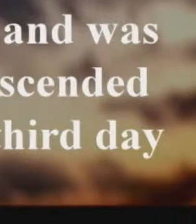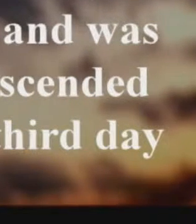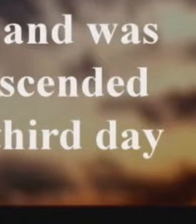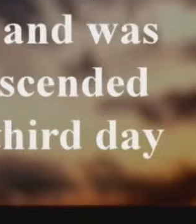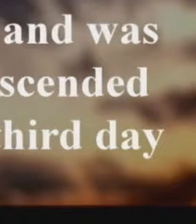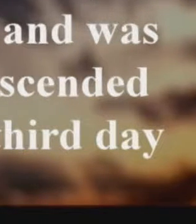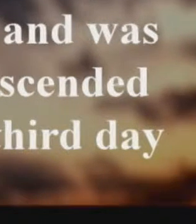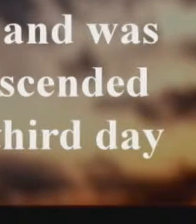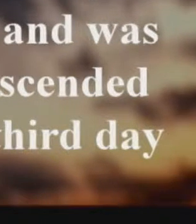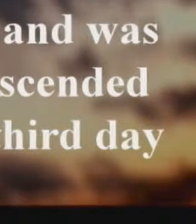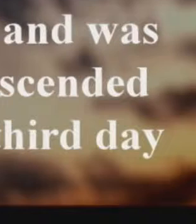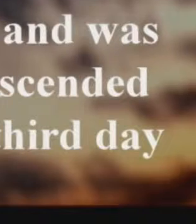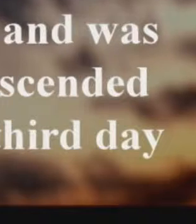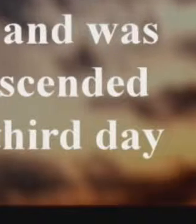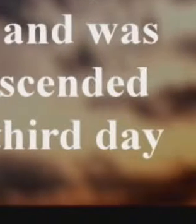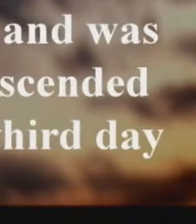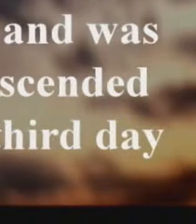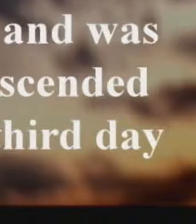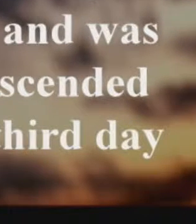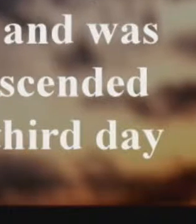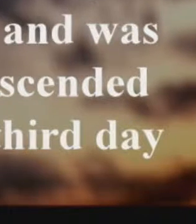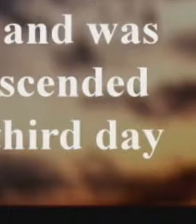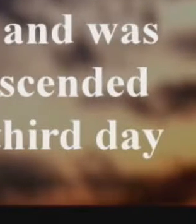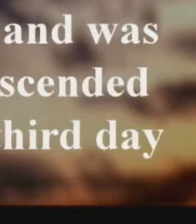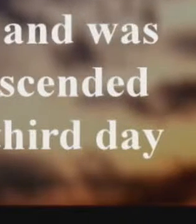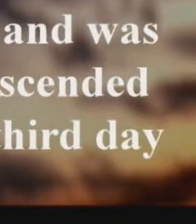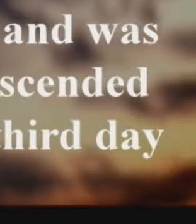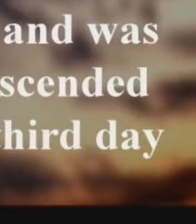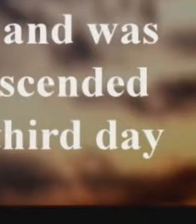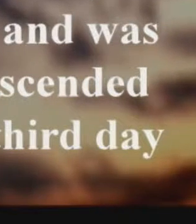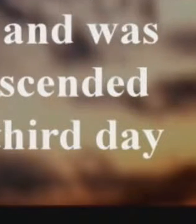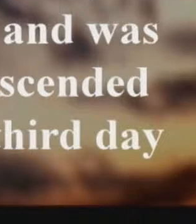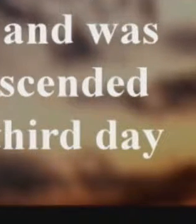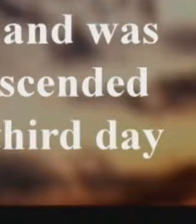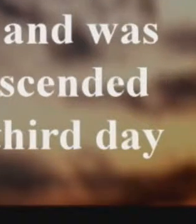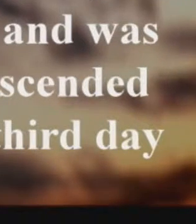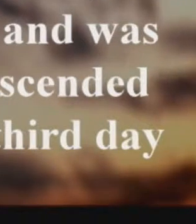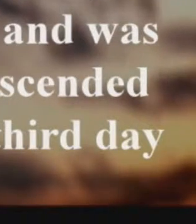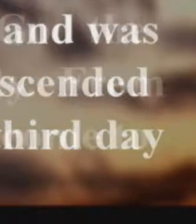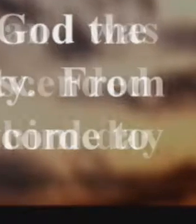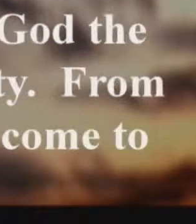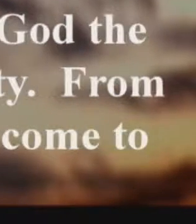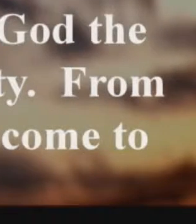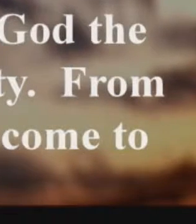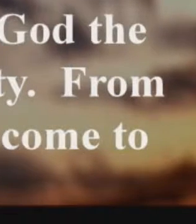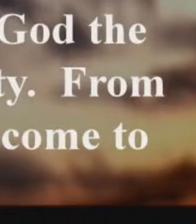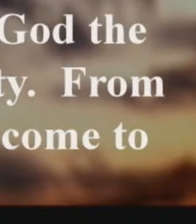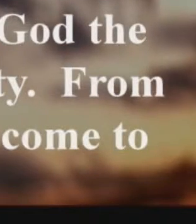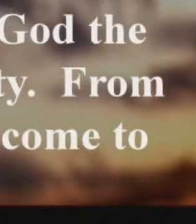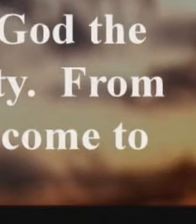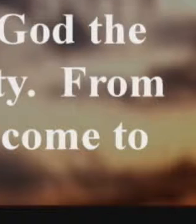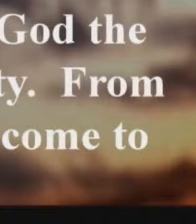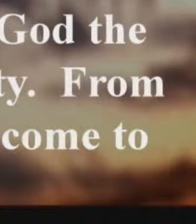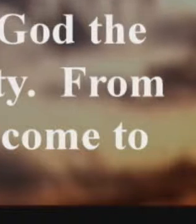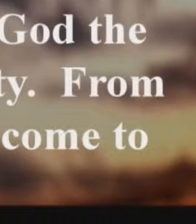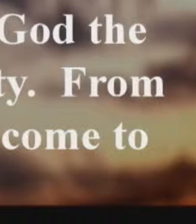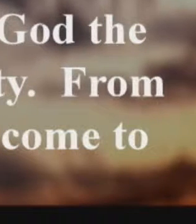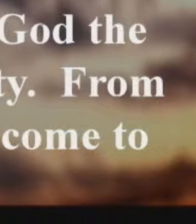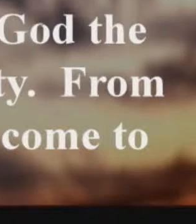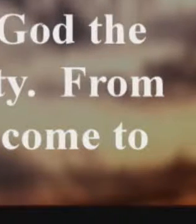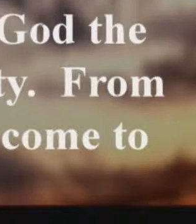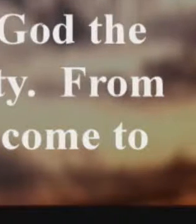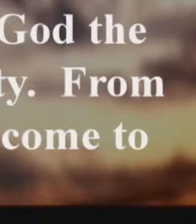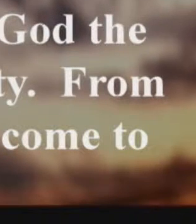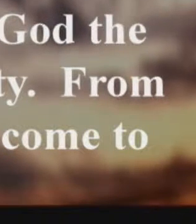Pilate, was crucified, died, and was buried. He descended into hell. The third day he rose again from the dead.